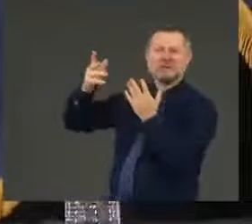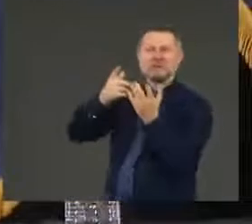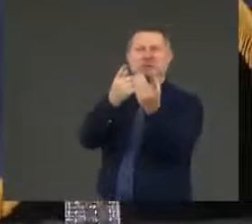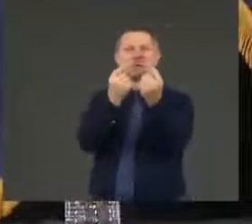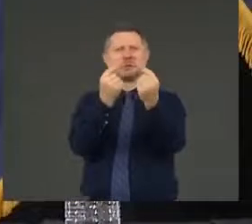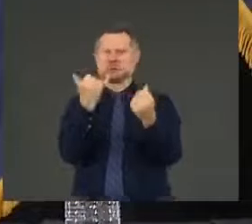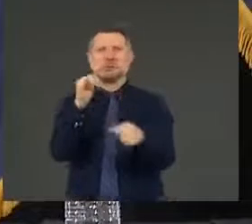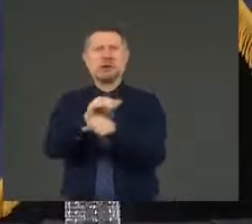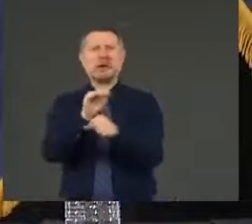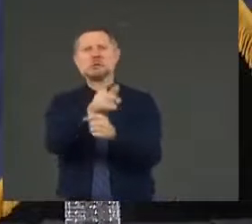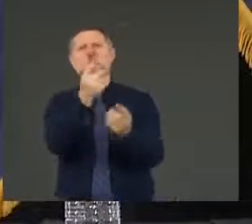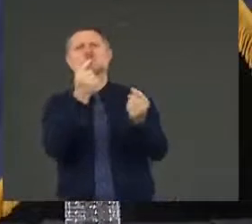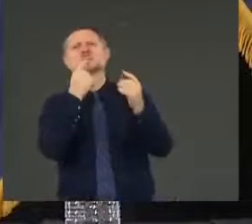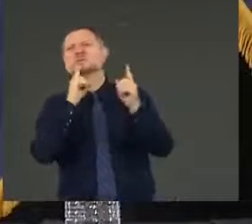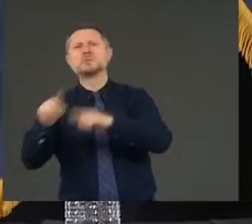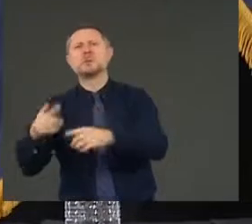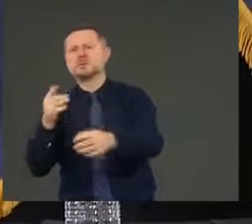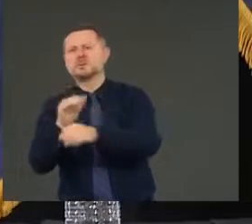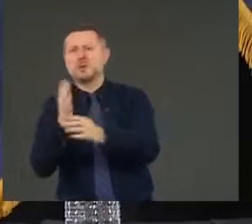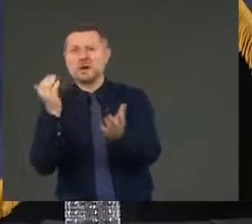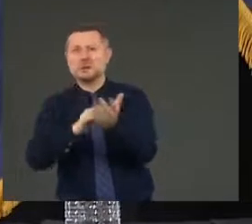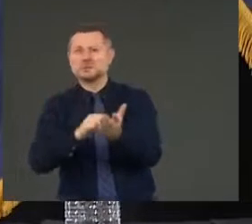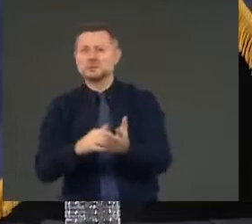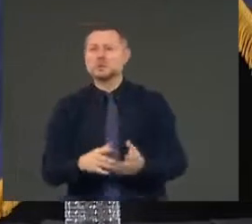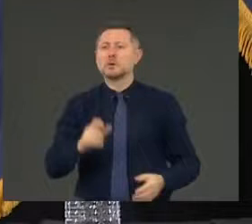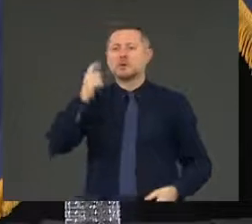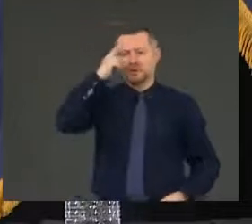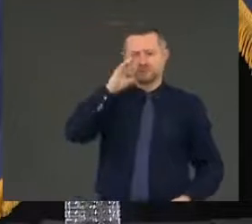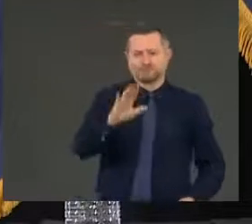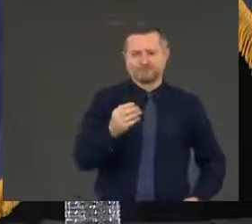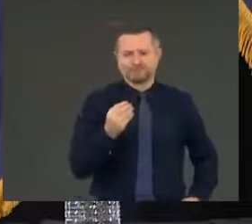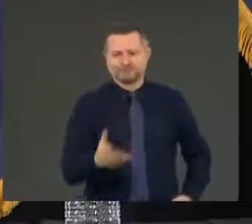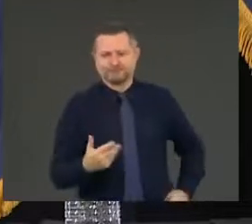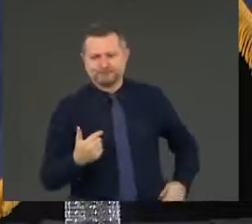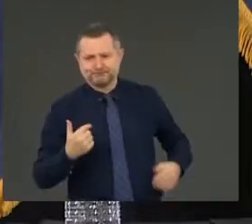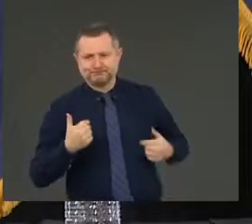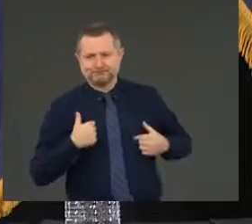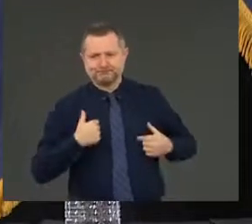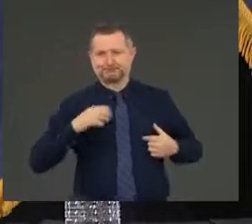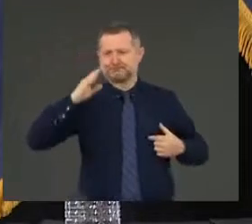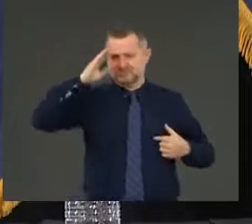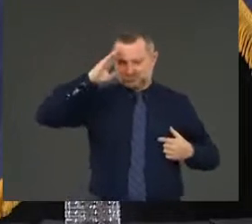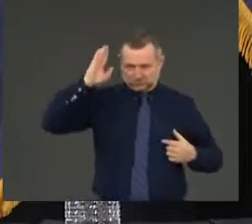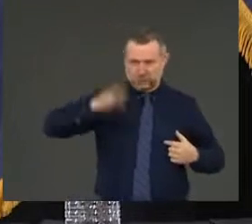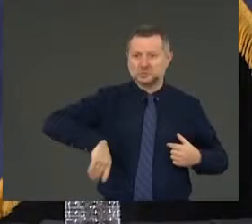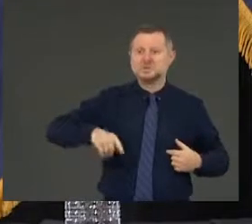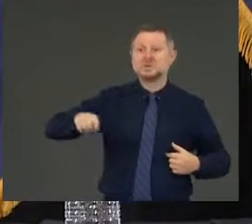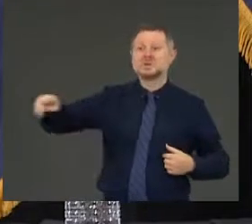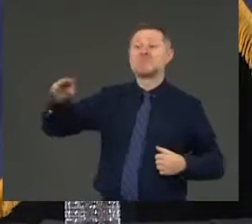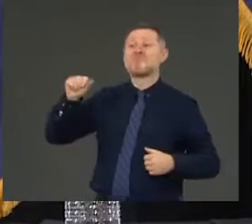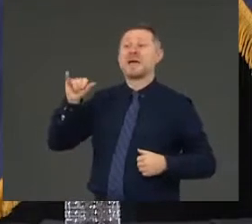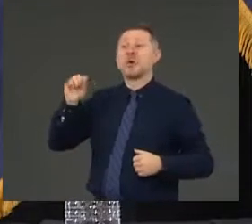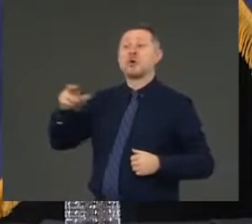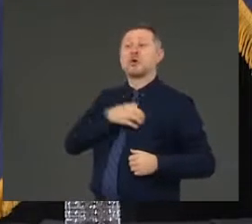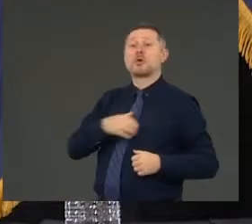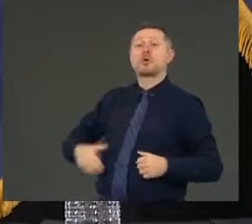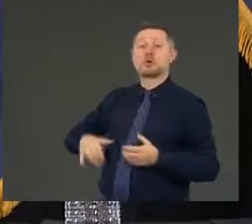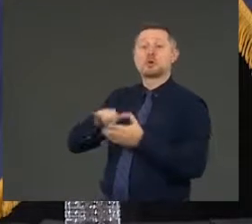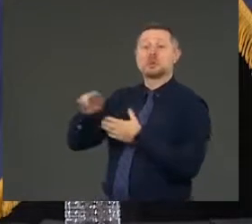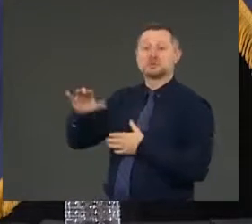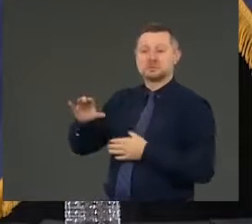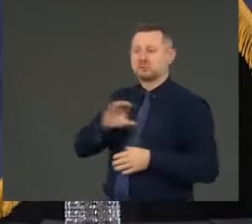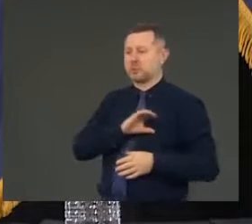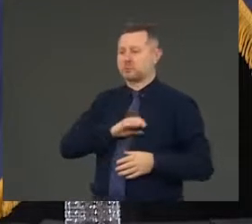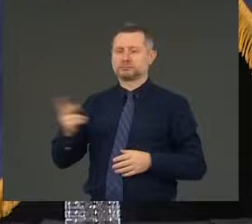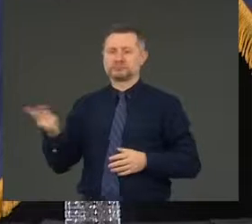I have no doubt that the mayor and the police are going to have serious conversations today about last night, and